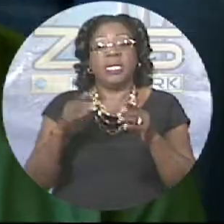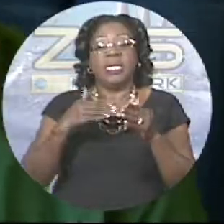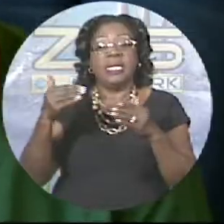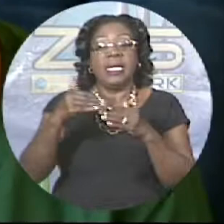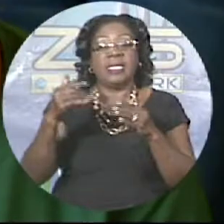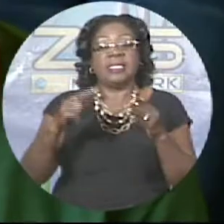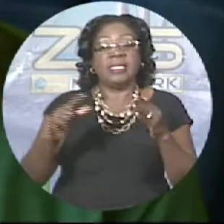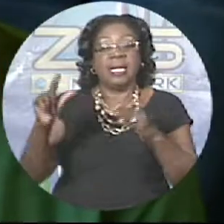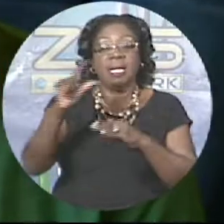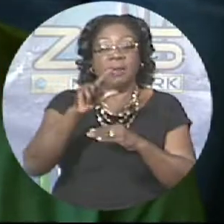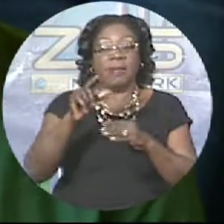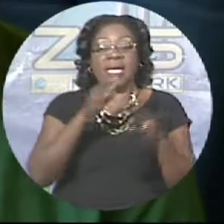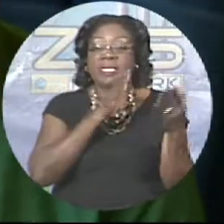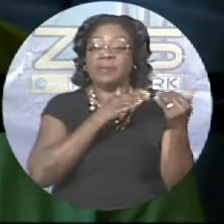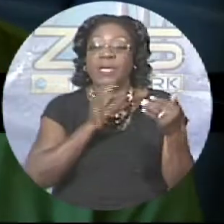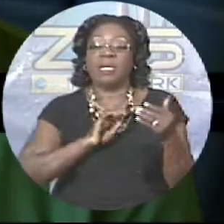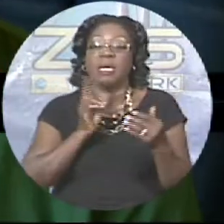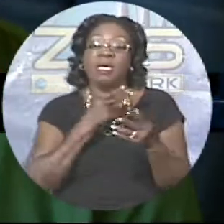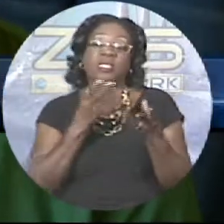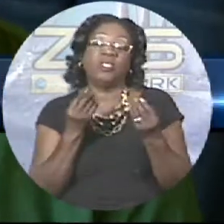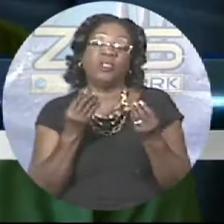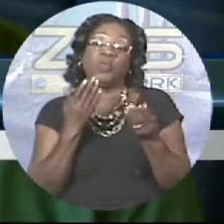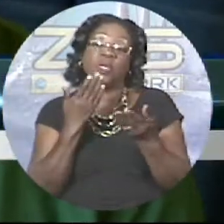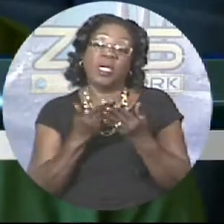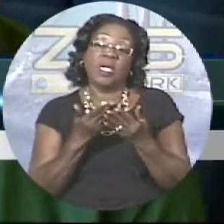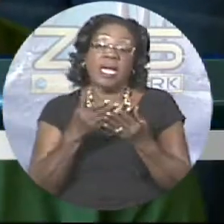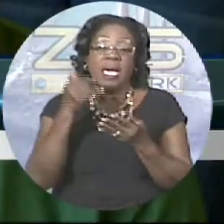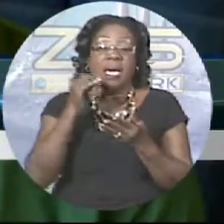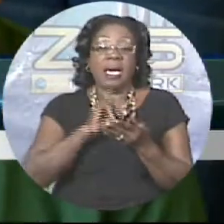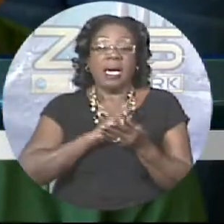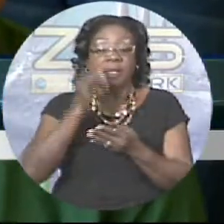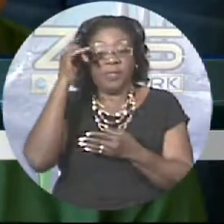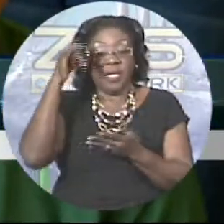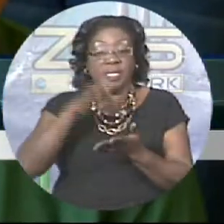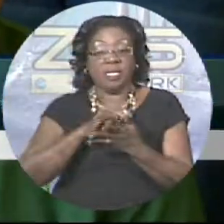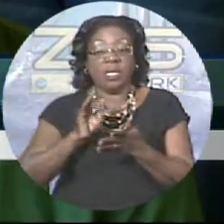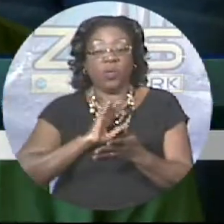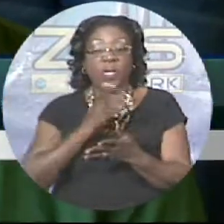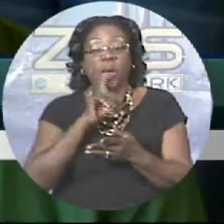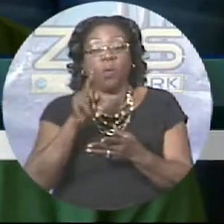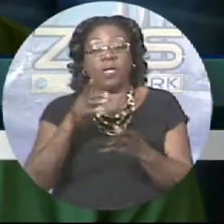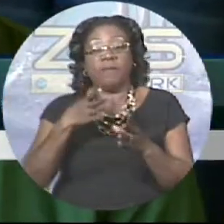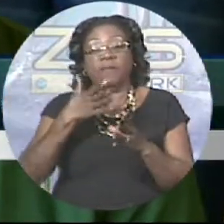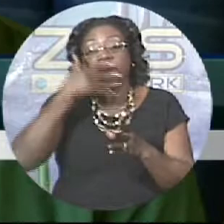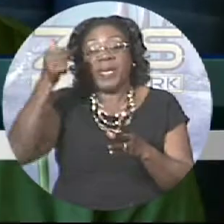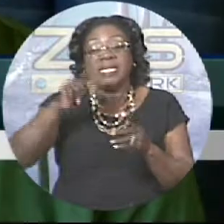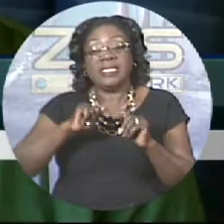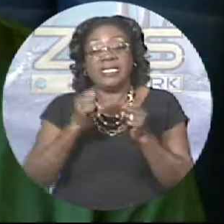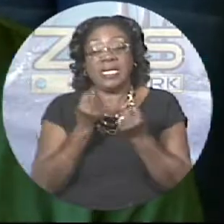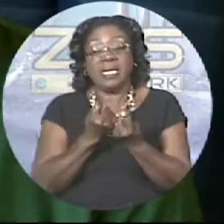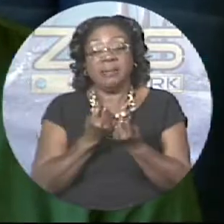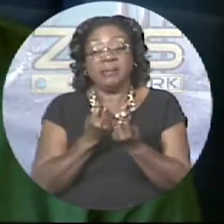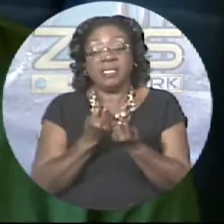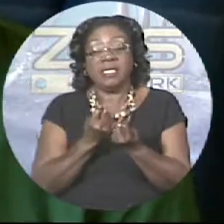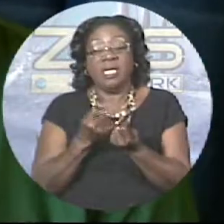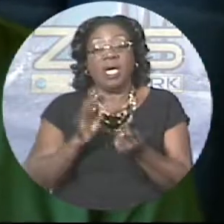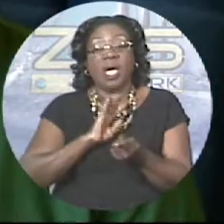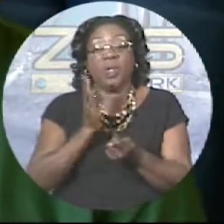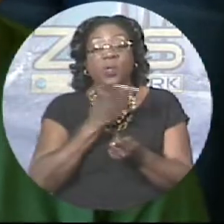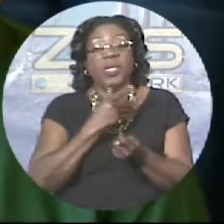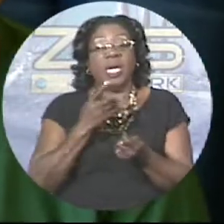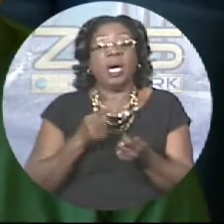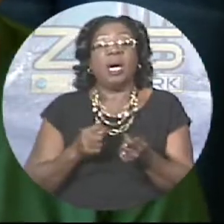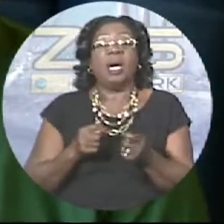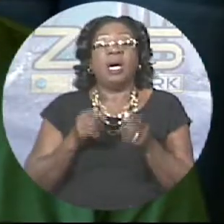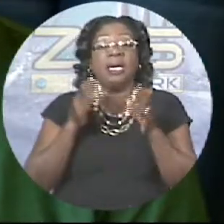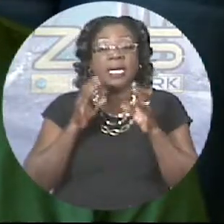I expect us to do good. I think that we are one of the better teams, and I think that we are capable